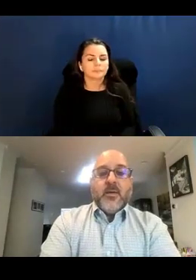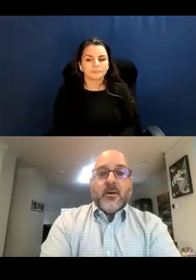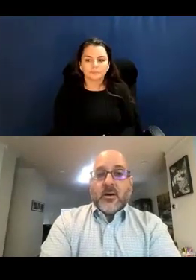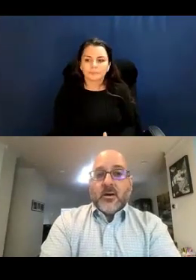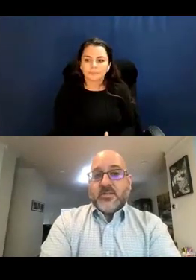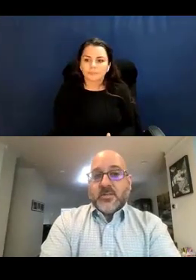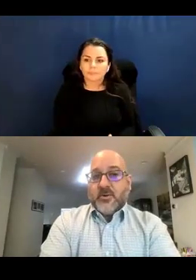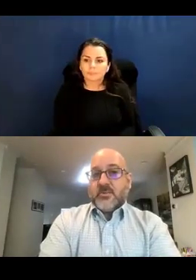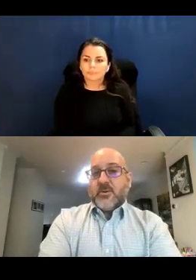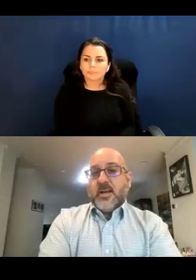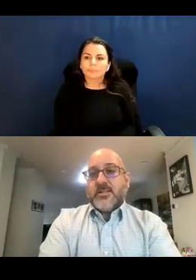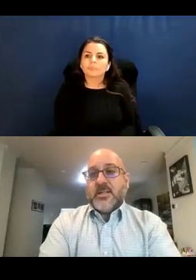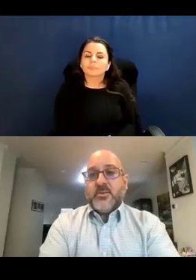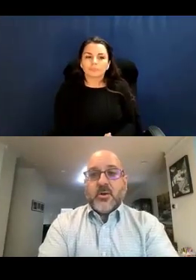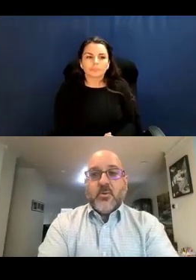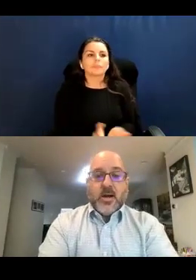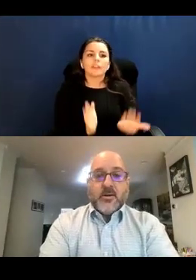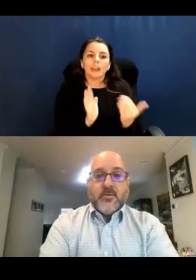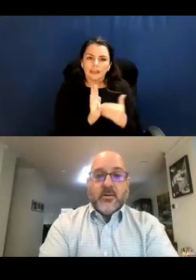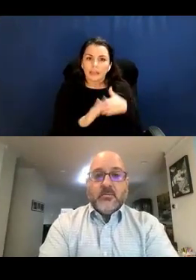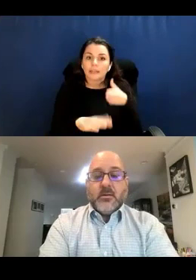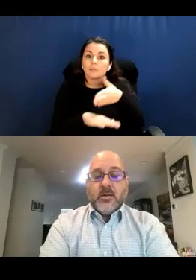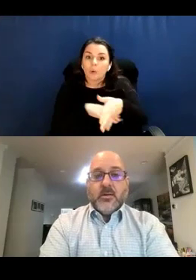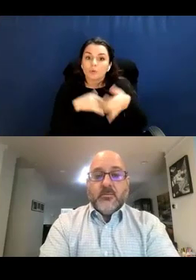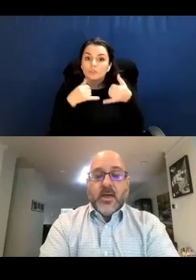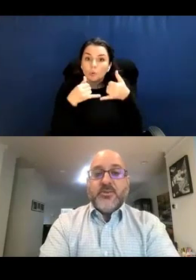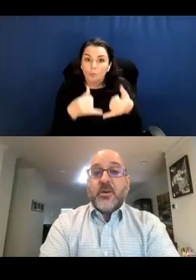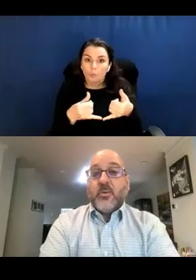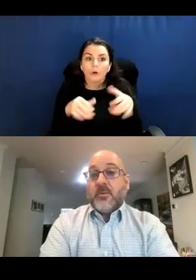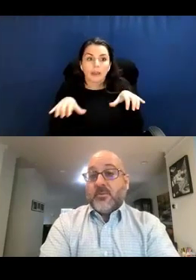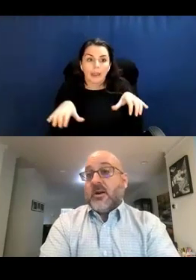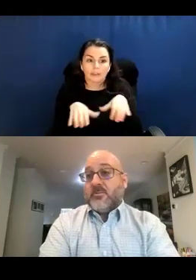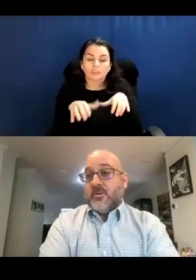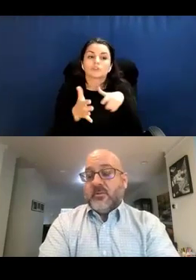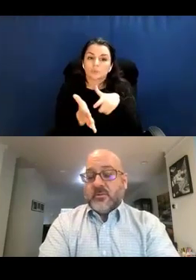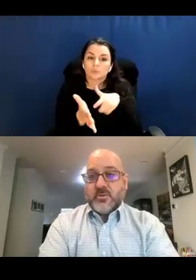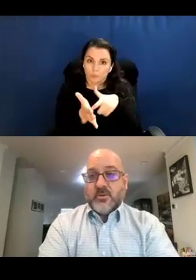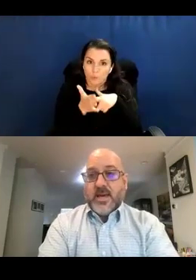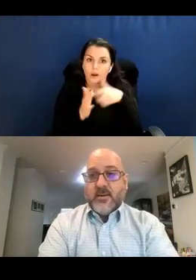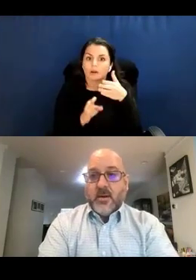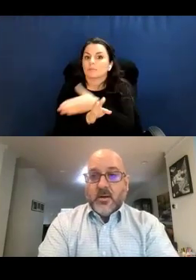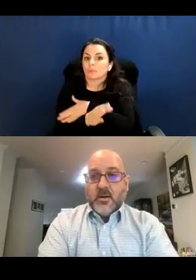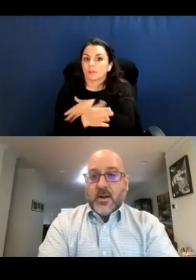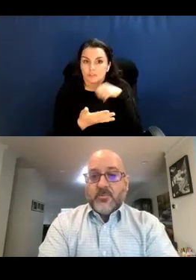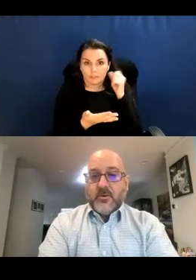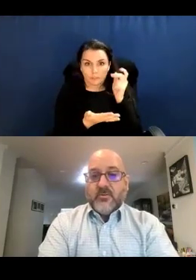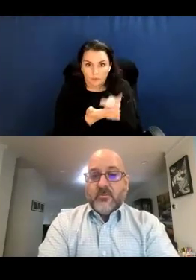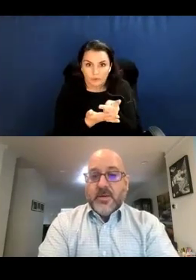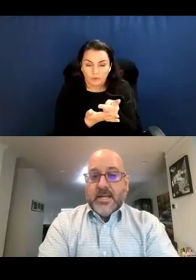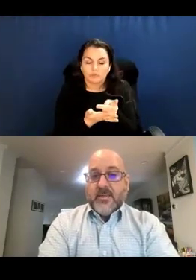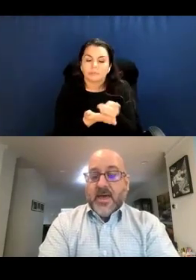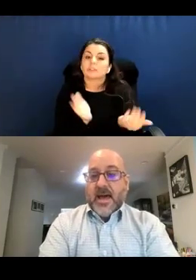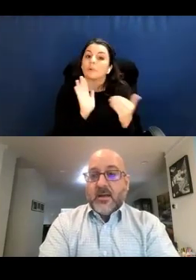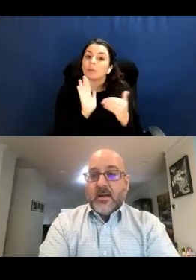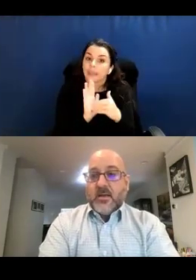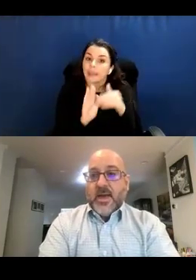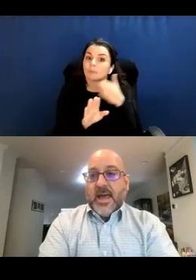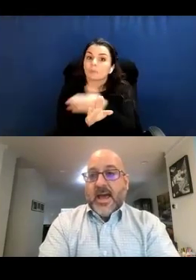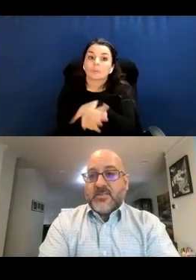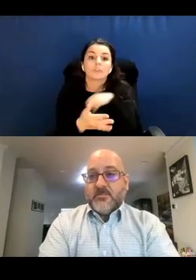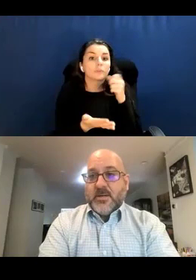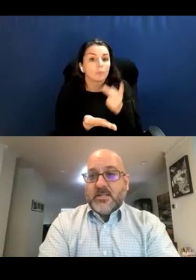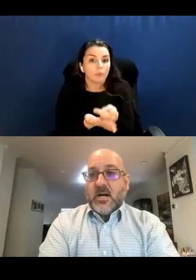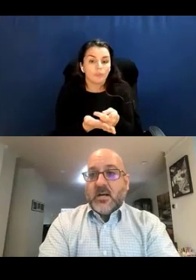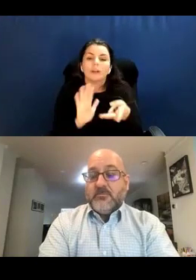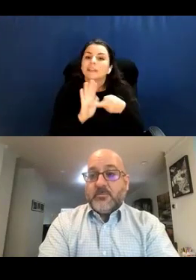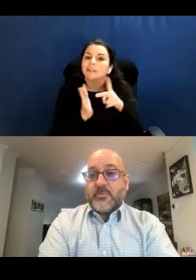Again, then there are some post-award actions that do require prior approval. So again, prior approval meaning that they